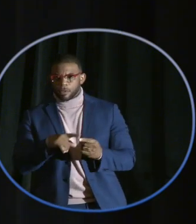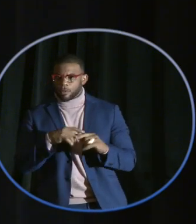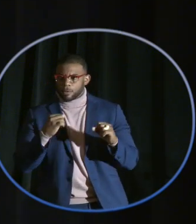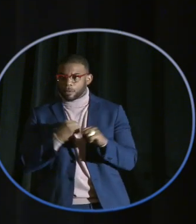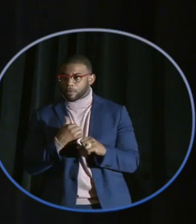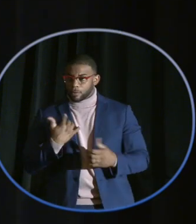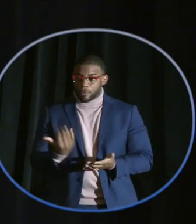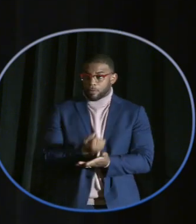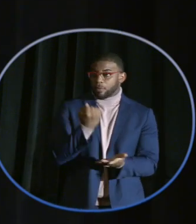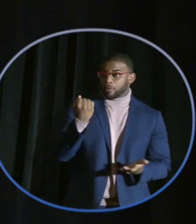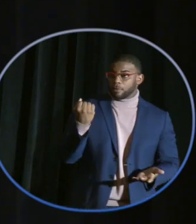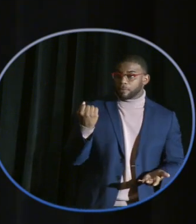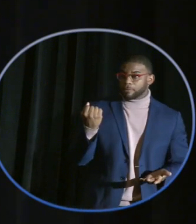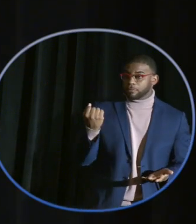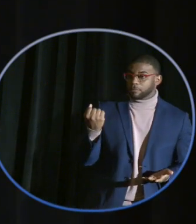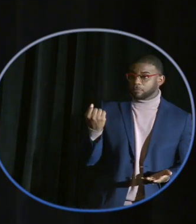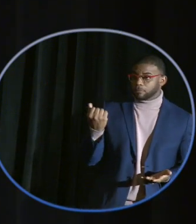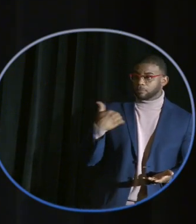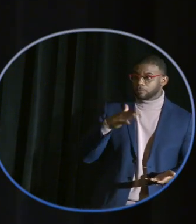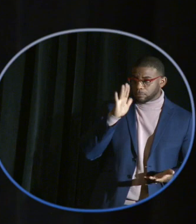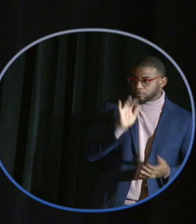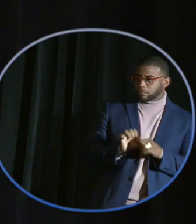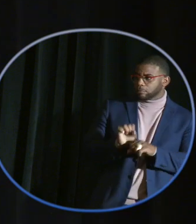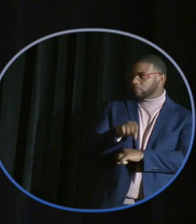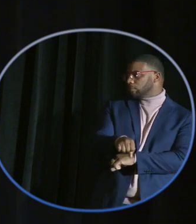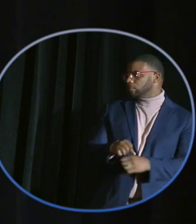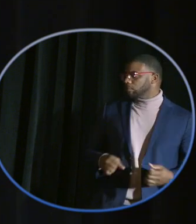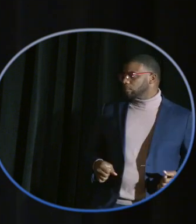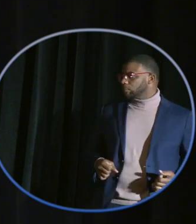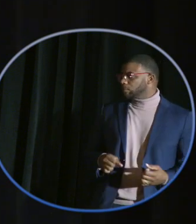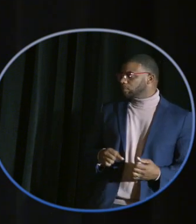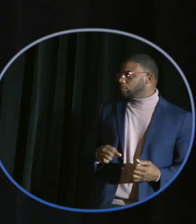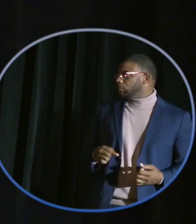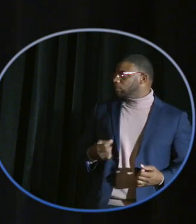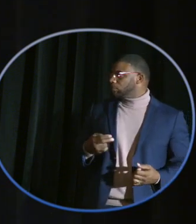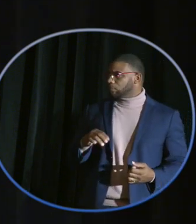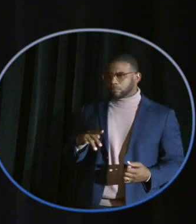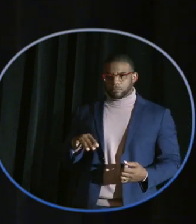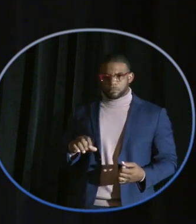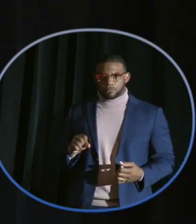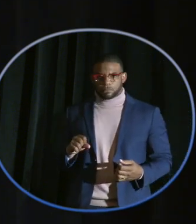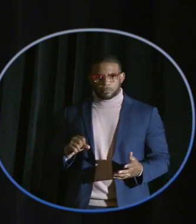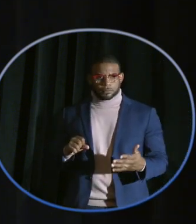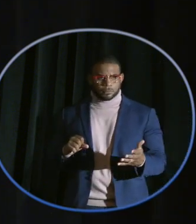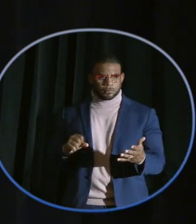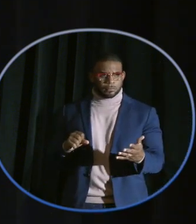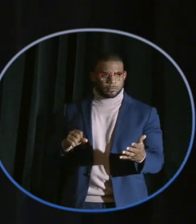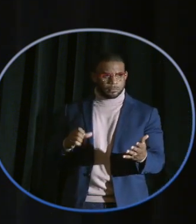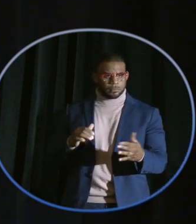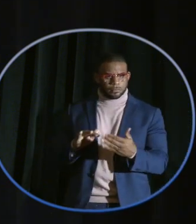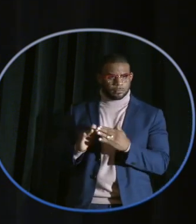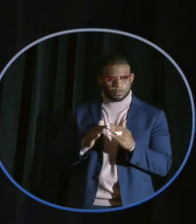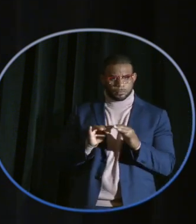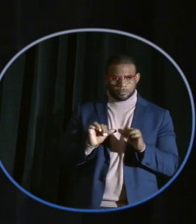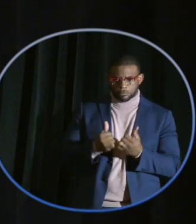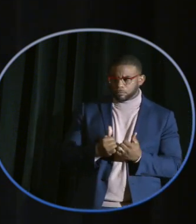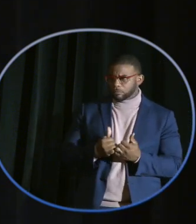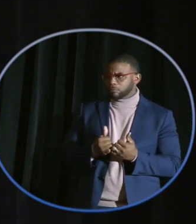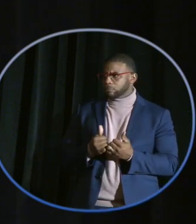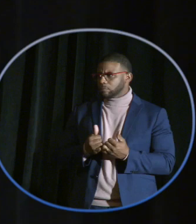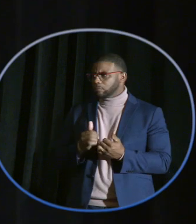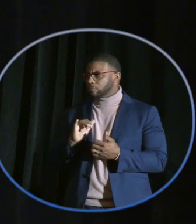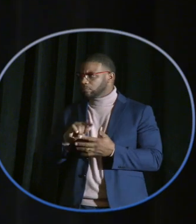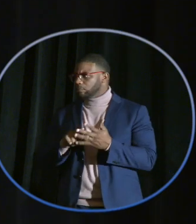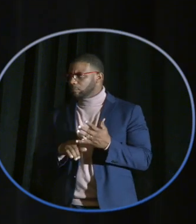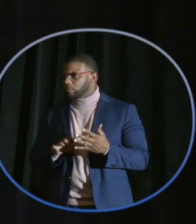you fight, you win, and we shall overcome. Hose Heights Hose Heights Neighborhood Association. Let's keep our eyes